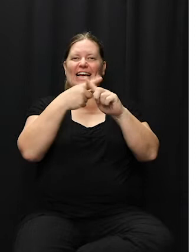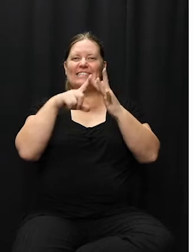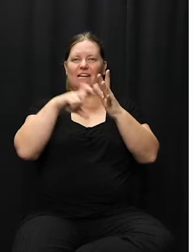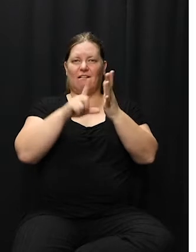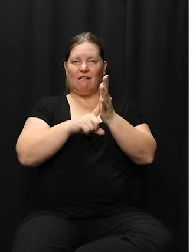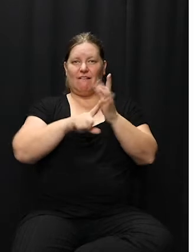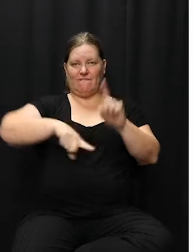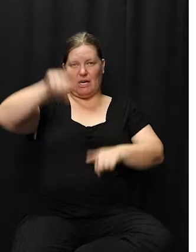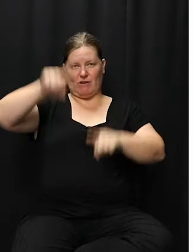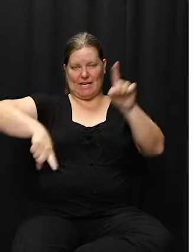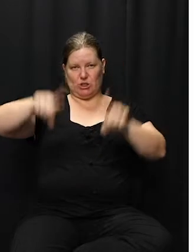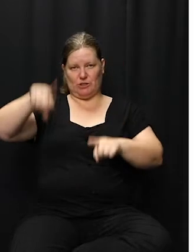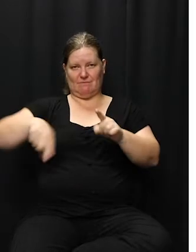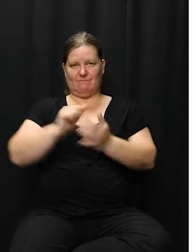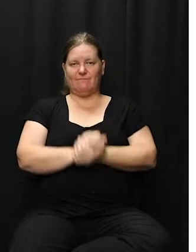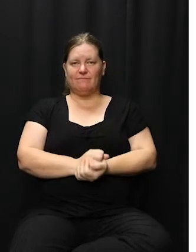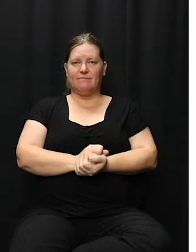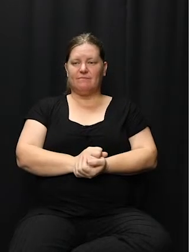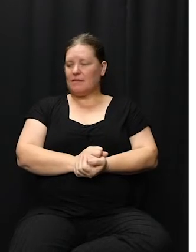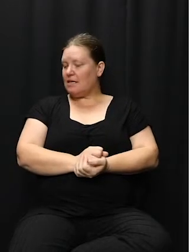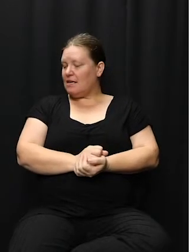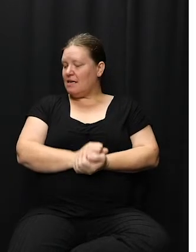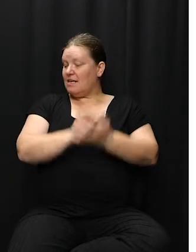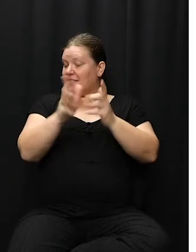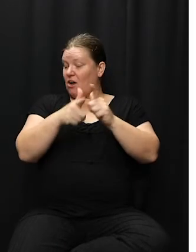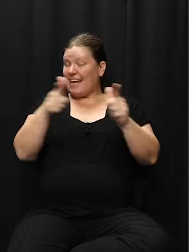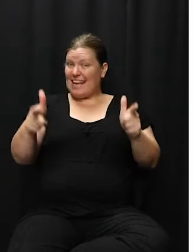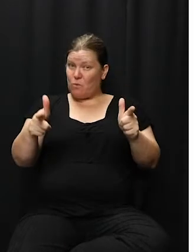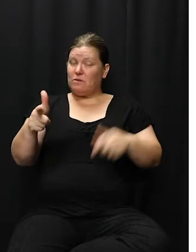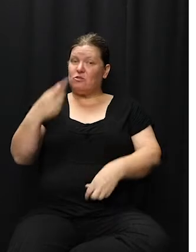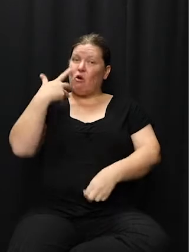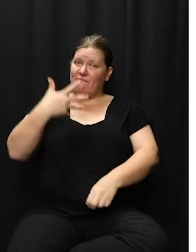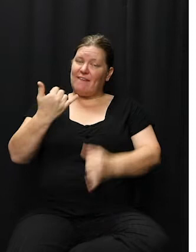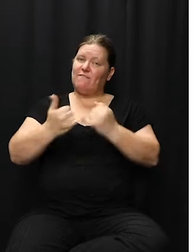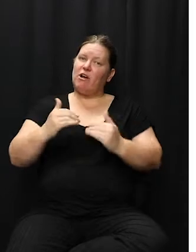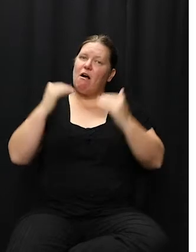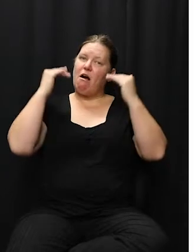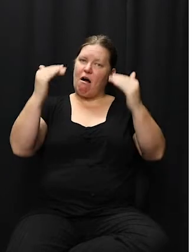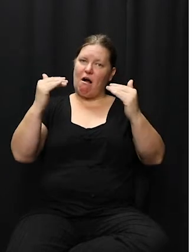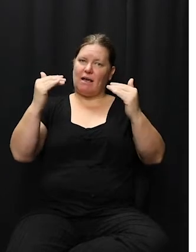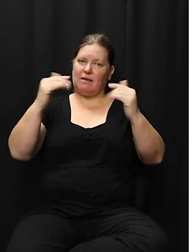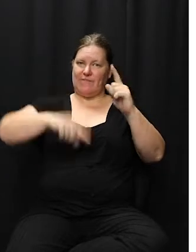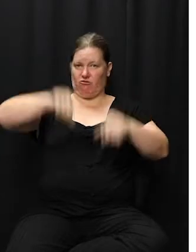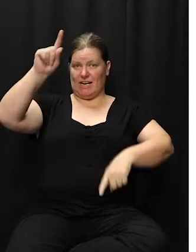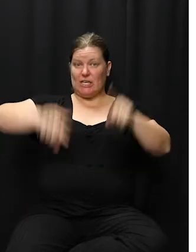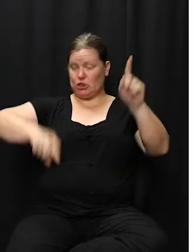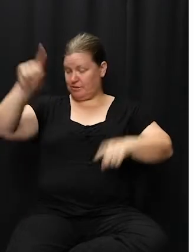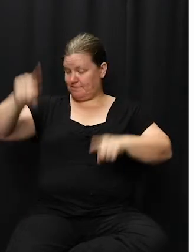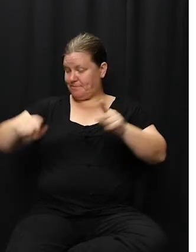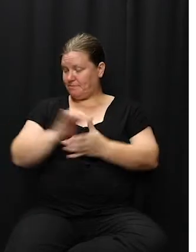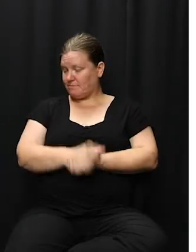The fourth issue is issues with lexical variation. So very often sign languages have quite